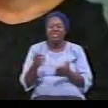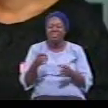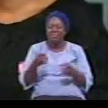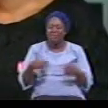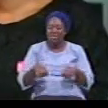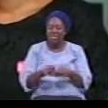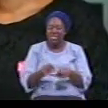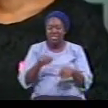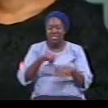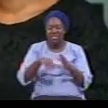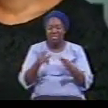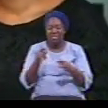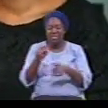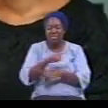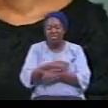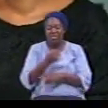find